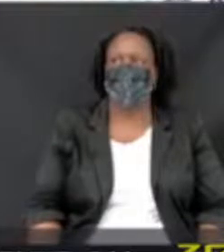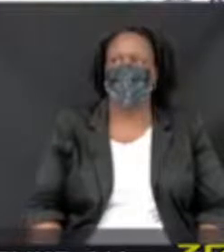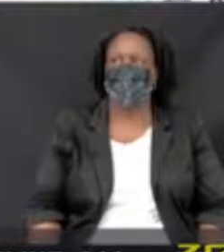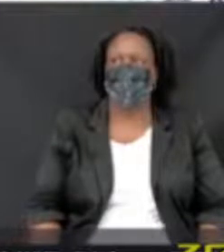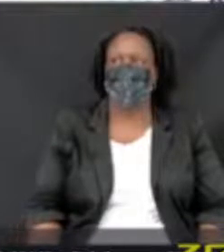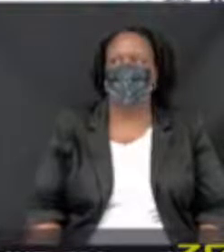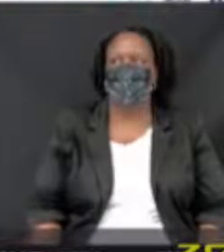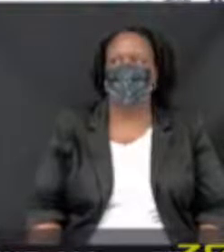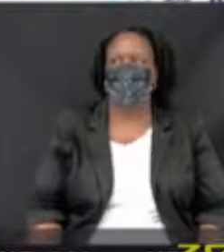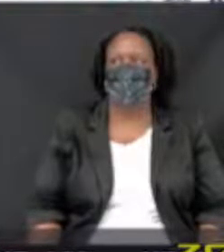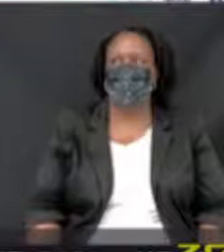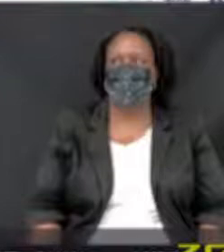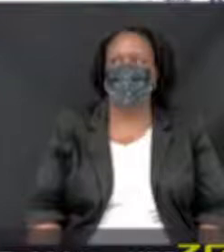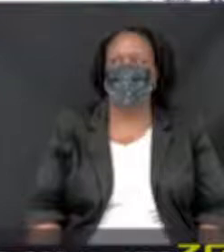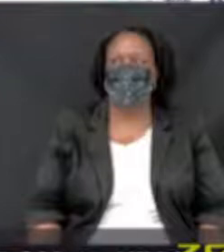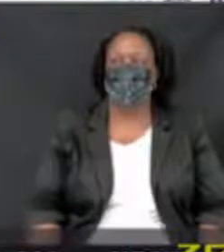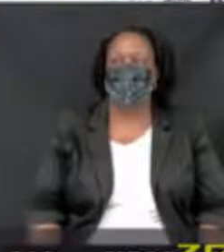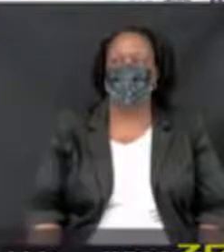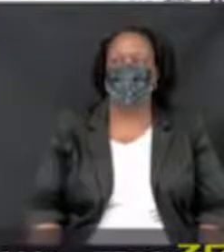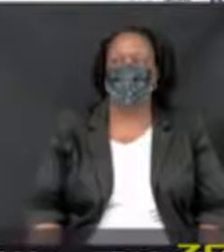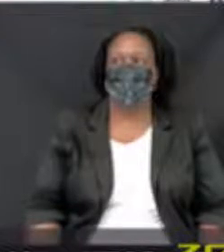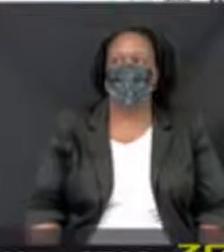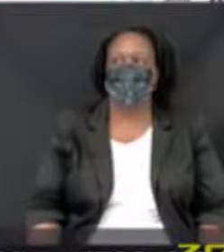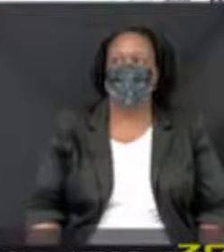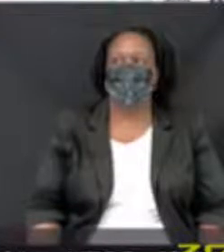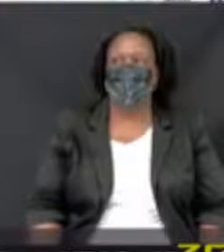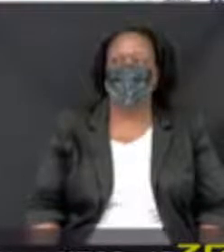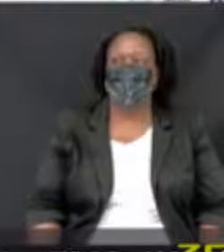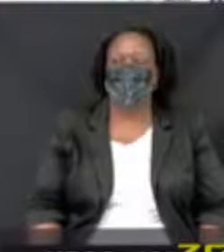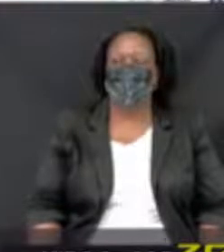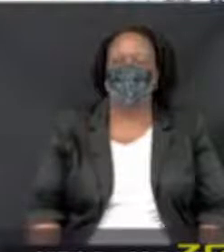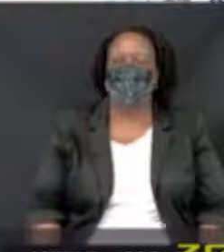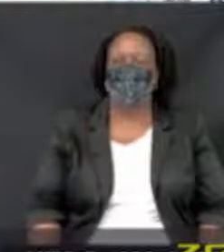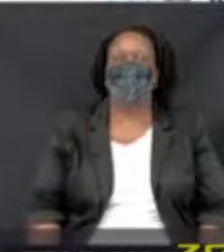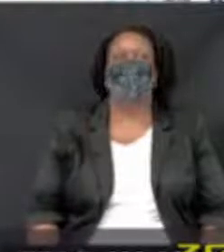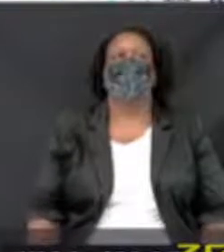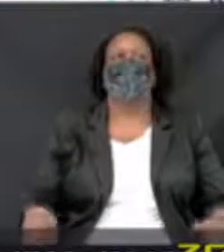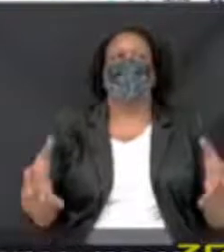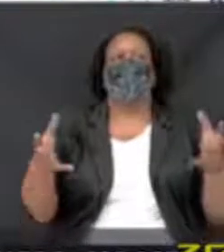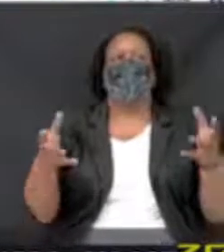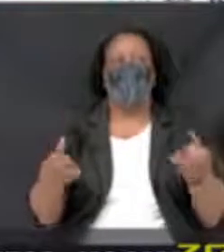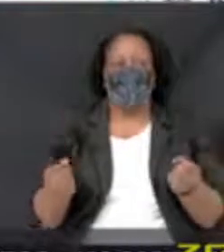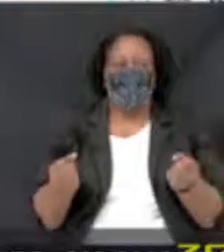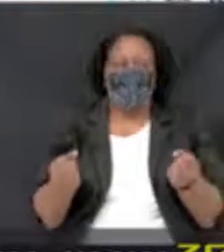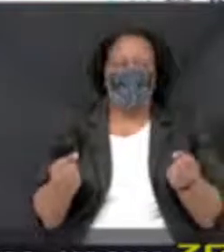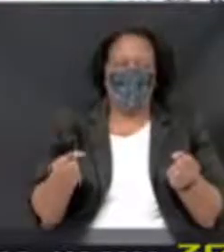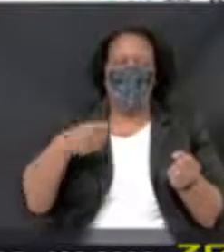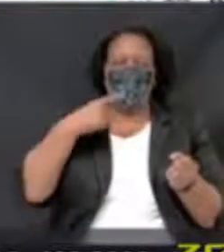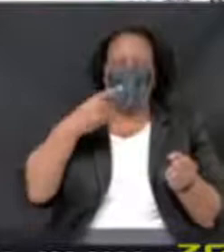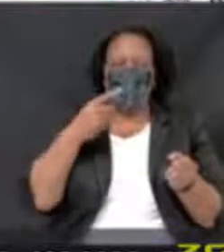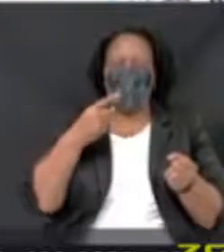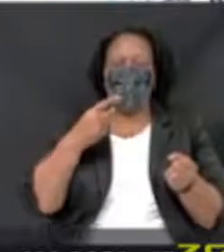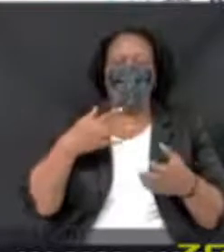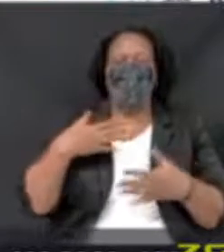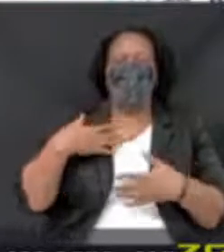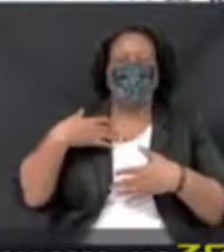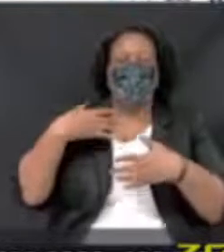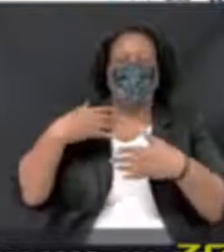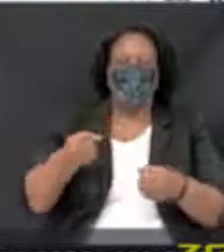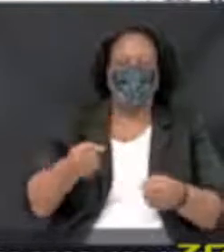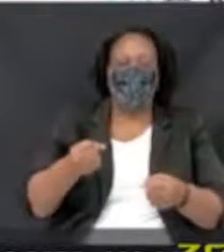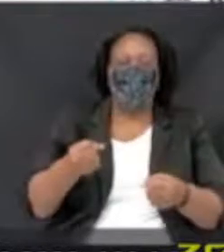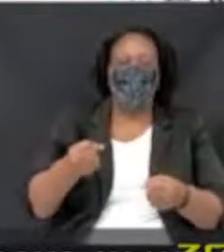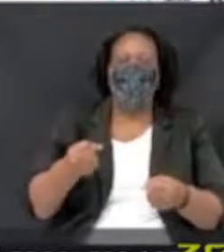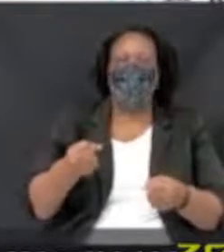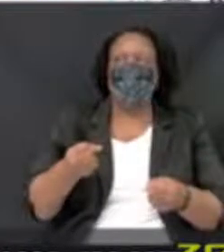Right. So, Mr. Williams, thanks for the question. Again, there are health and travel protocols that the cruise